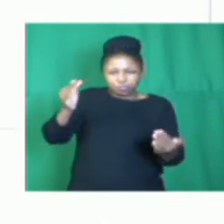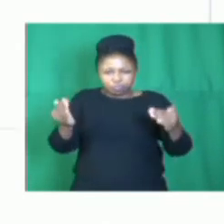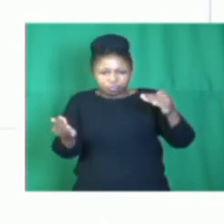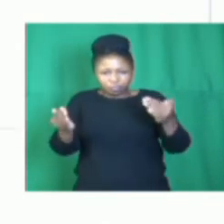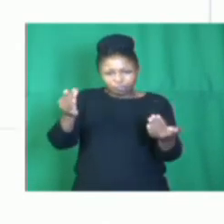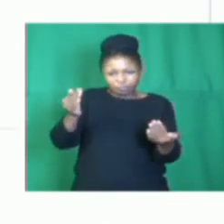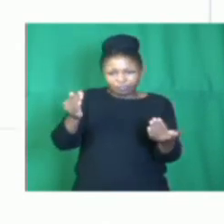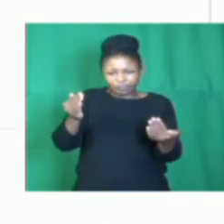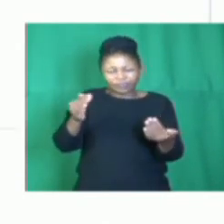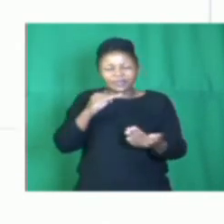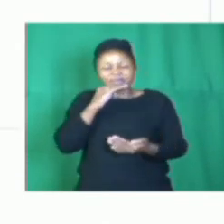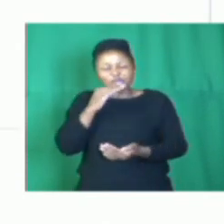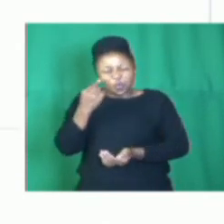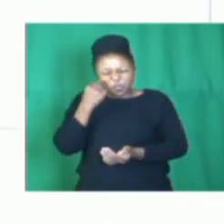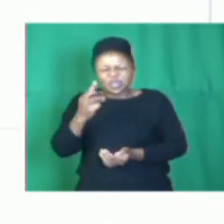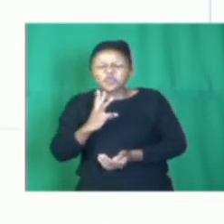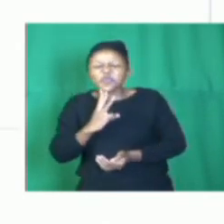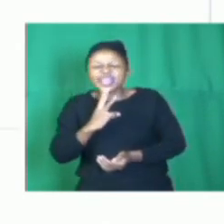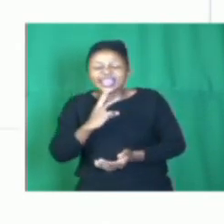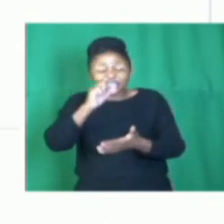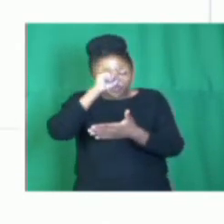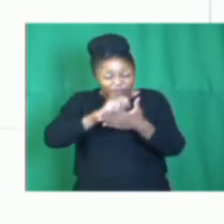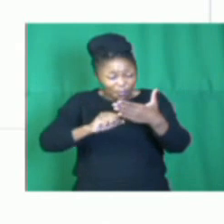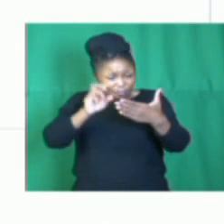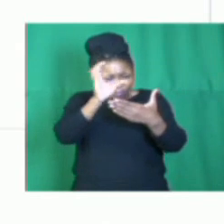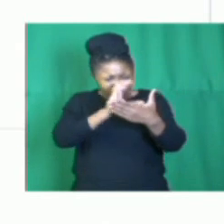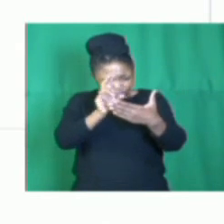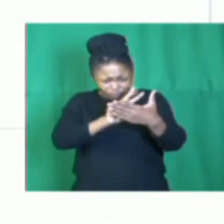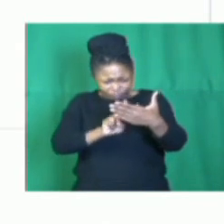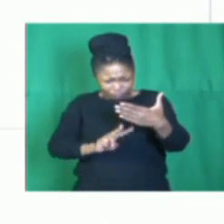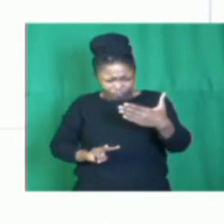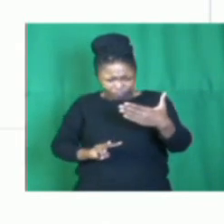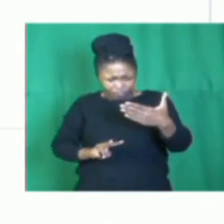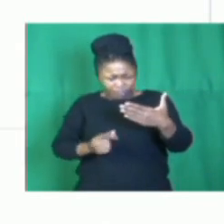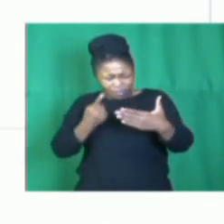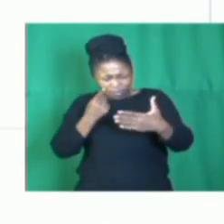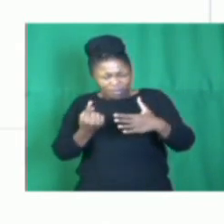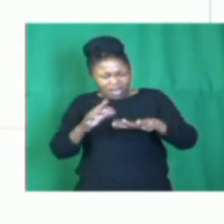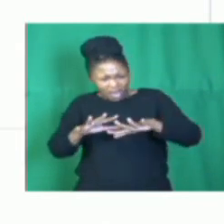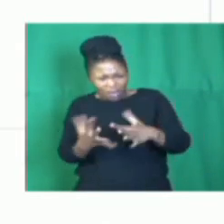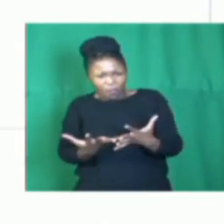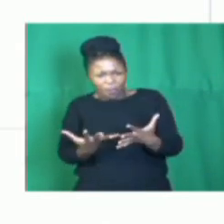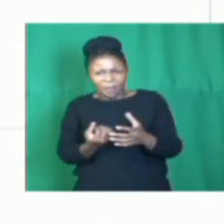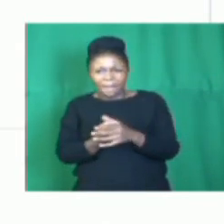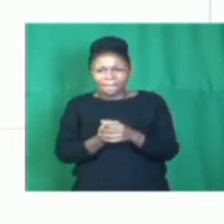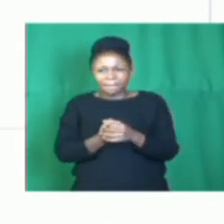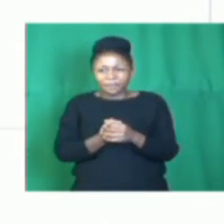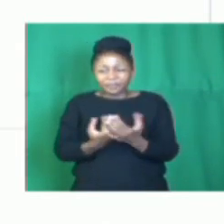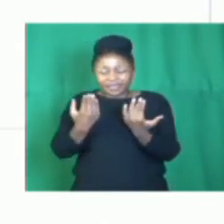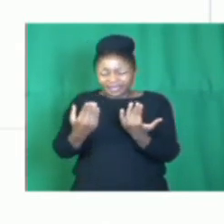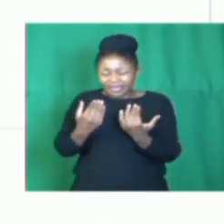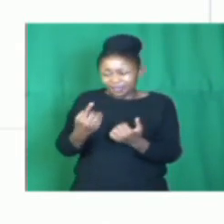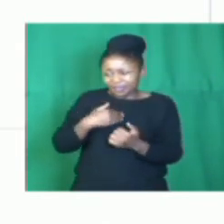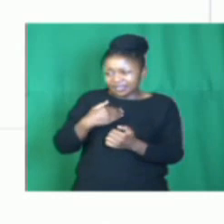word from the passage that introduces the contrast. Okay, so when you take a look at the scenario,